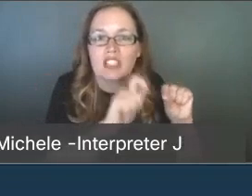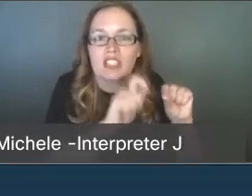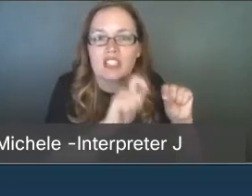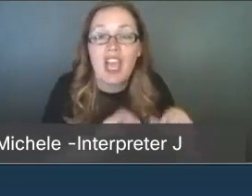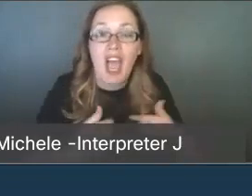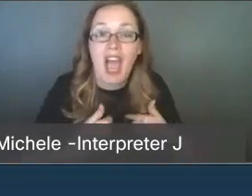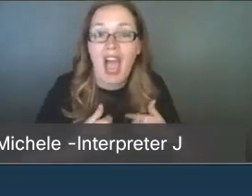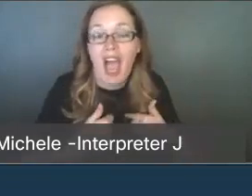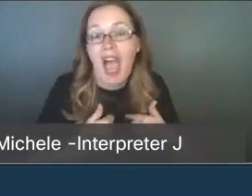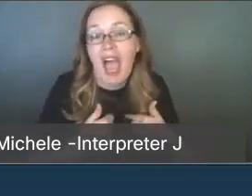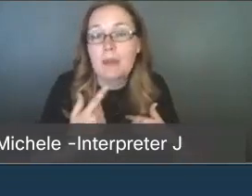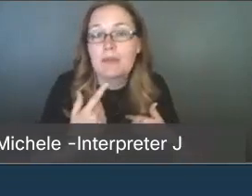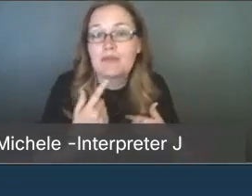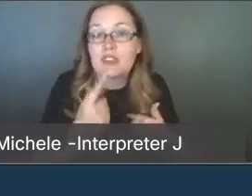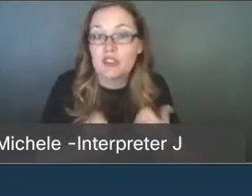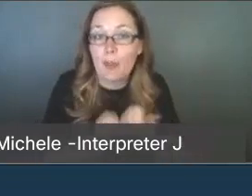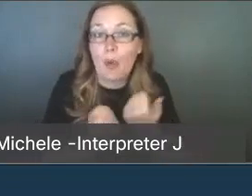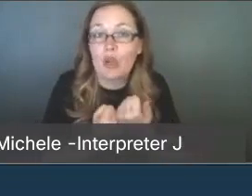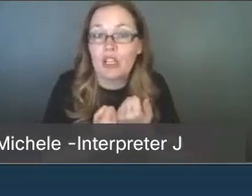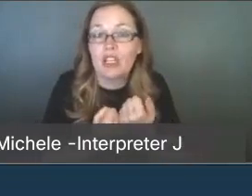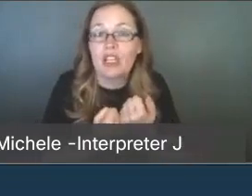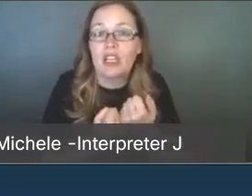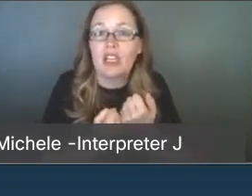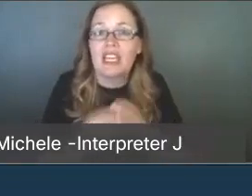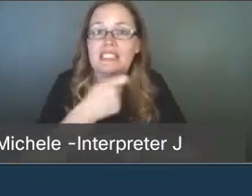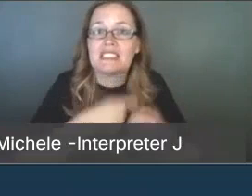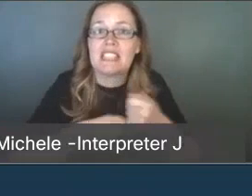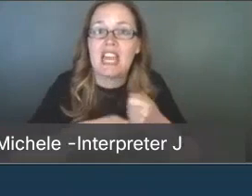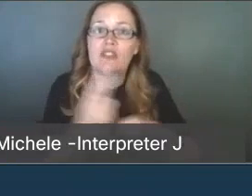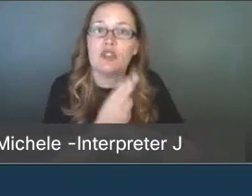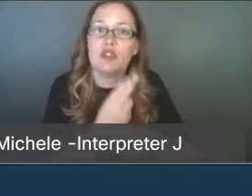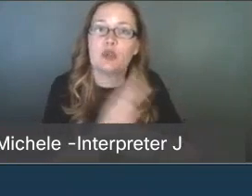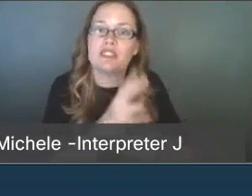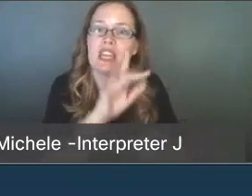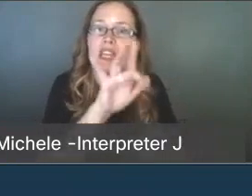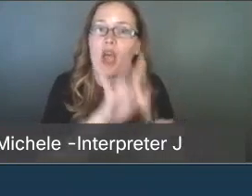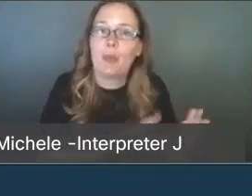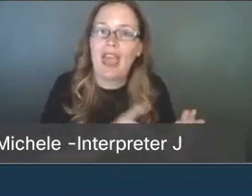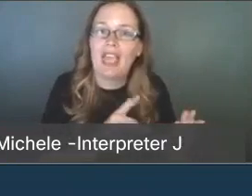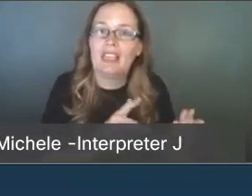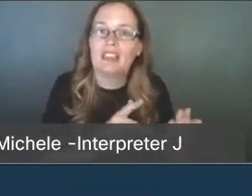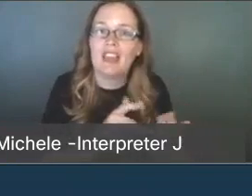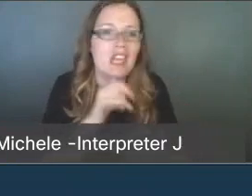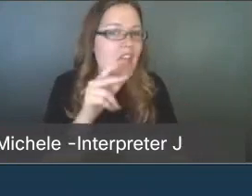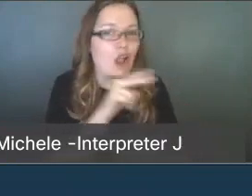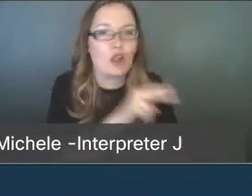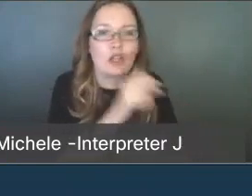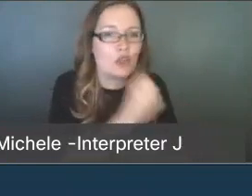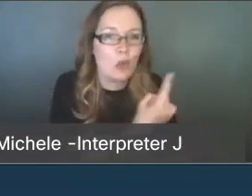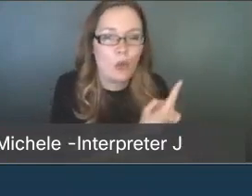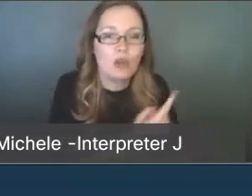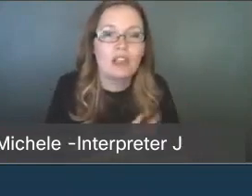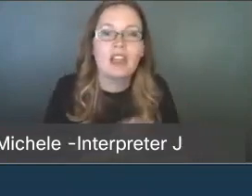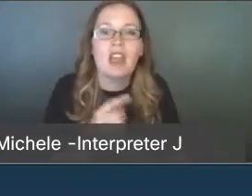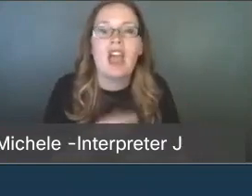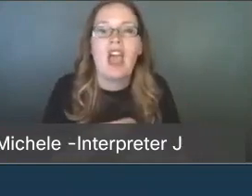I'm arguing that instead of taking a fresh one that's blank and not looking at the old one, that you can ask those questions that I offered and then